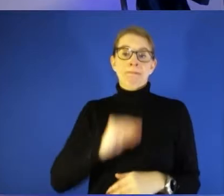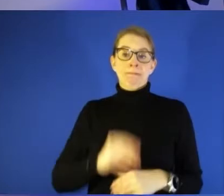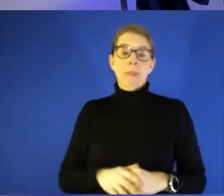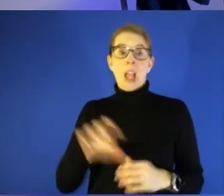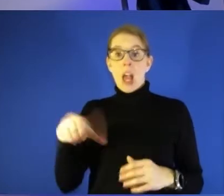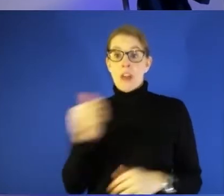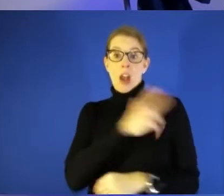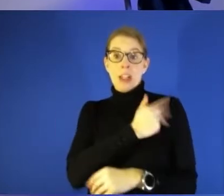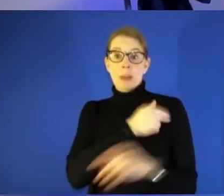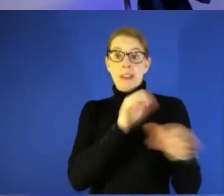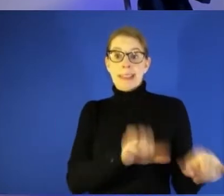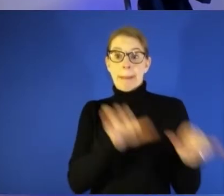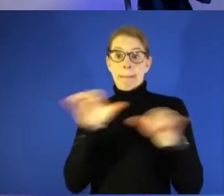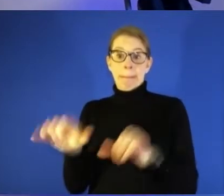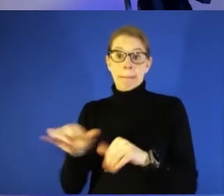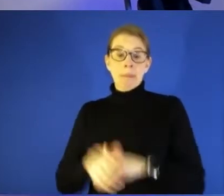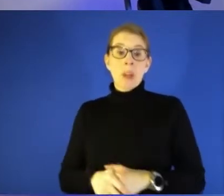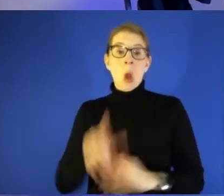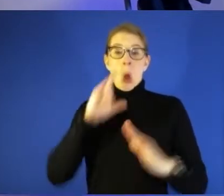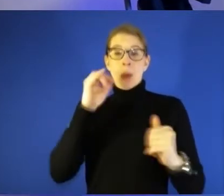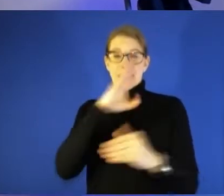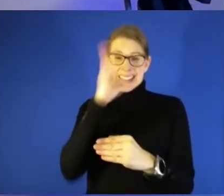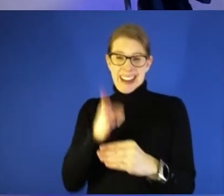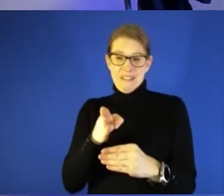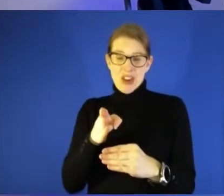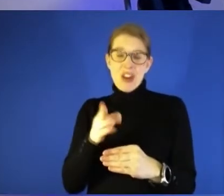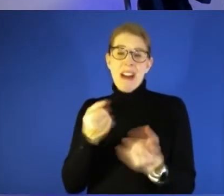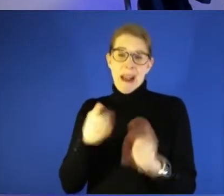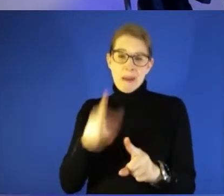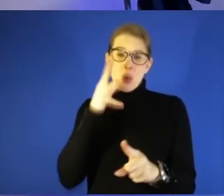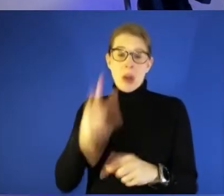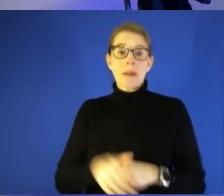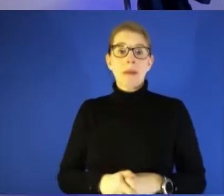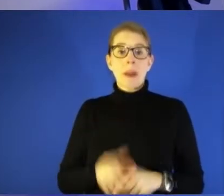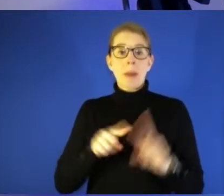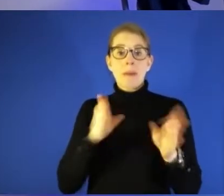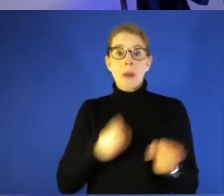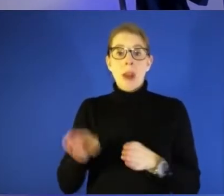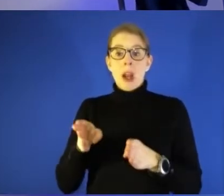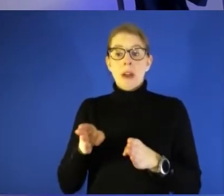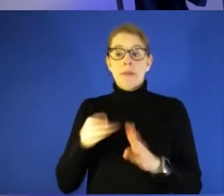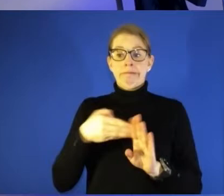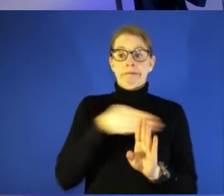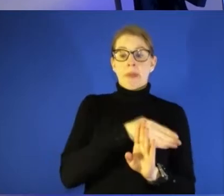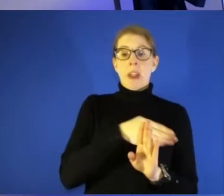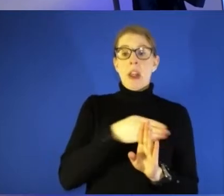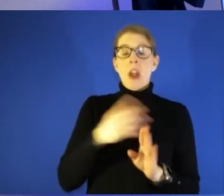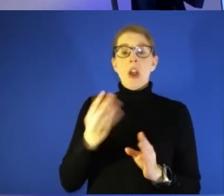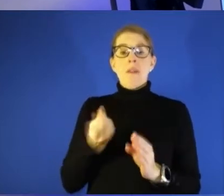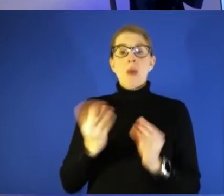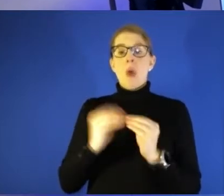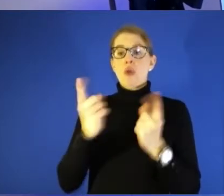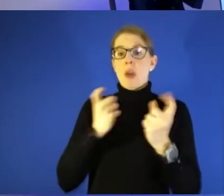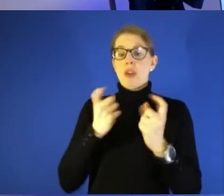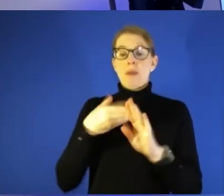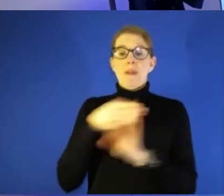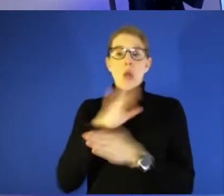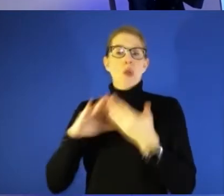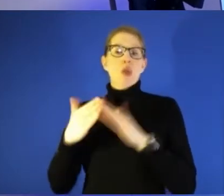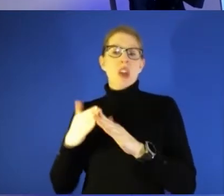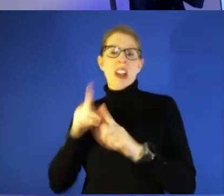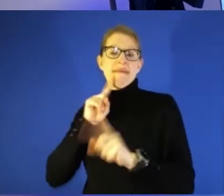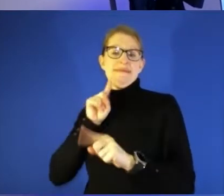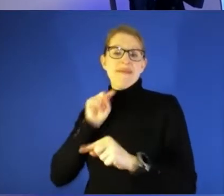always the hope we're not going to get there. Right. But being prepared. A couple more questions before we get to our community. Just Dr. Williamson, let's talk about